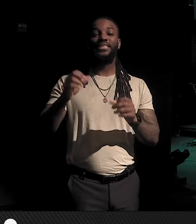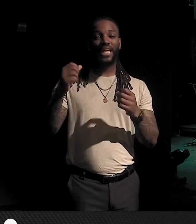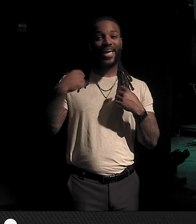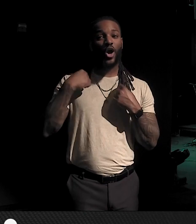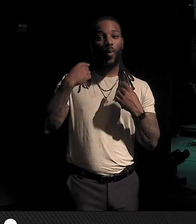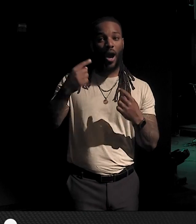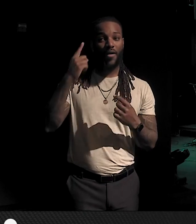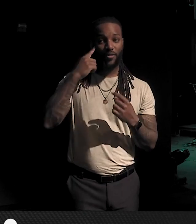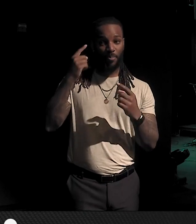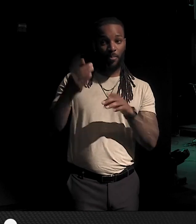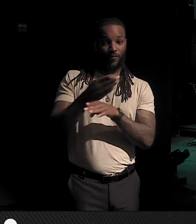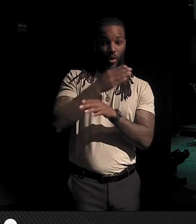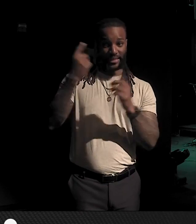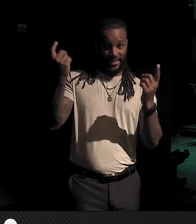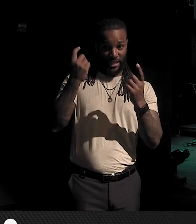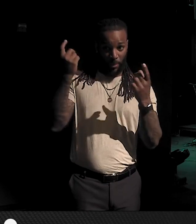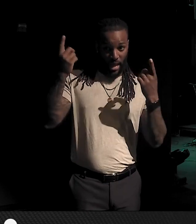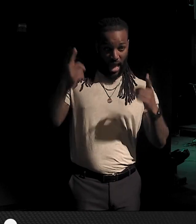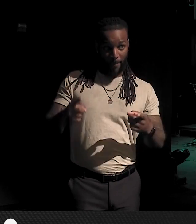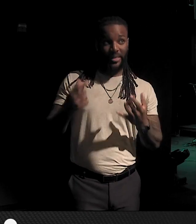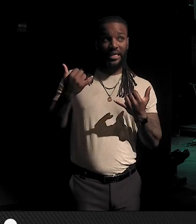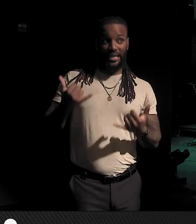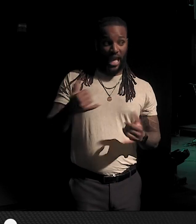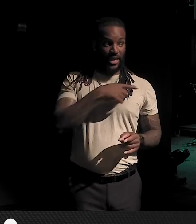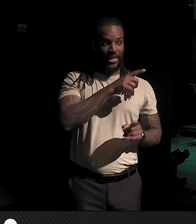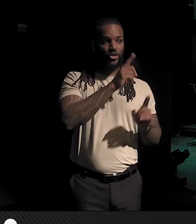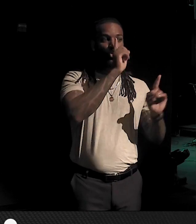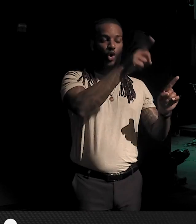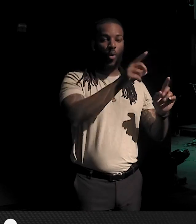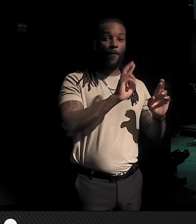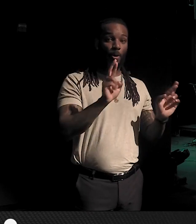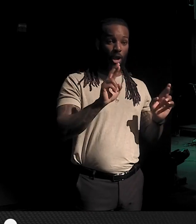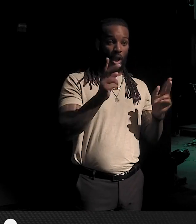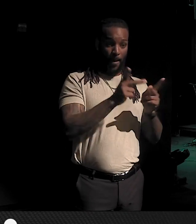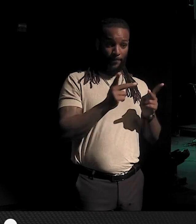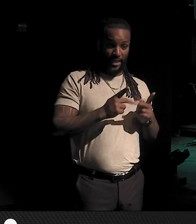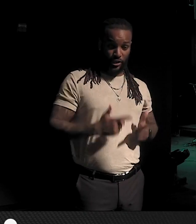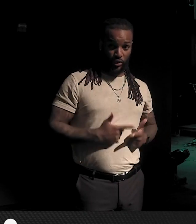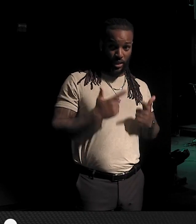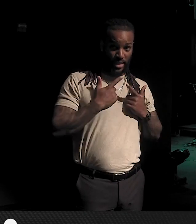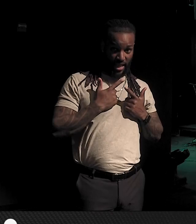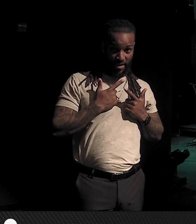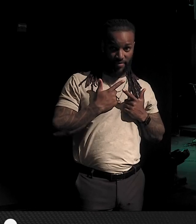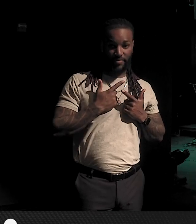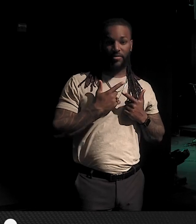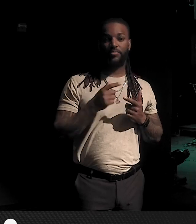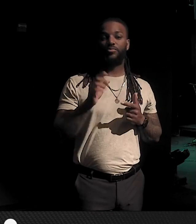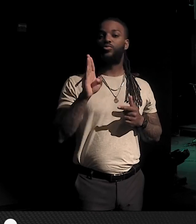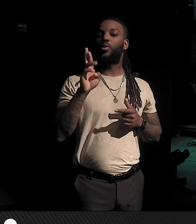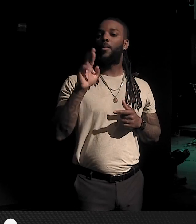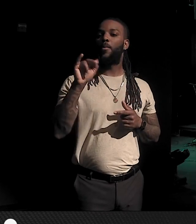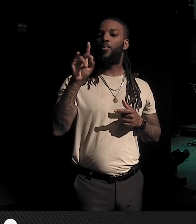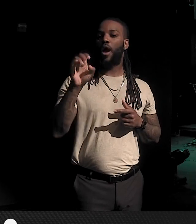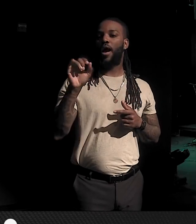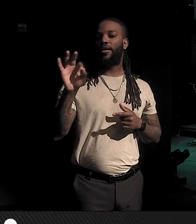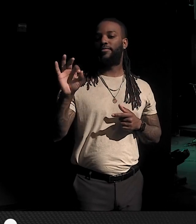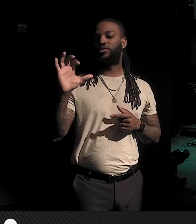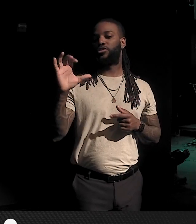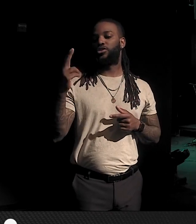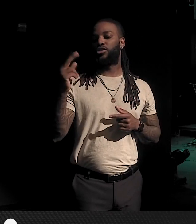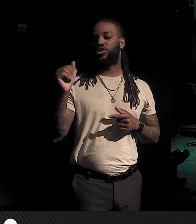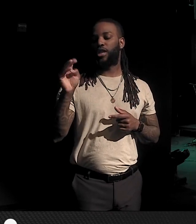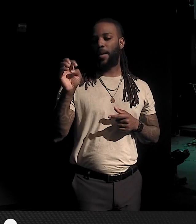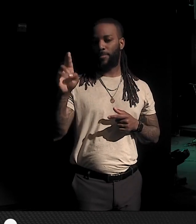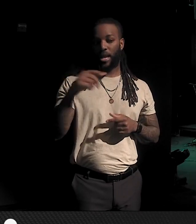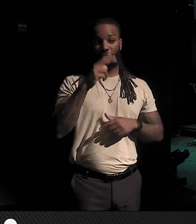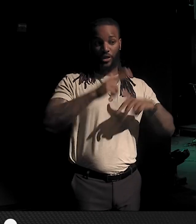before the ceremony happens, because now he has to go and prepare a place for them to live, a bridal chamber, which he would build on his father's house.